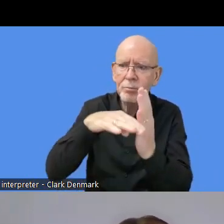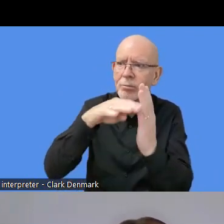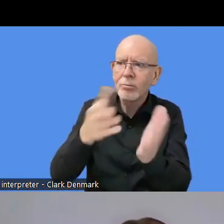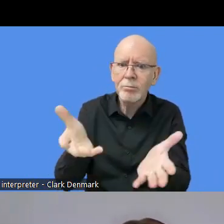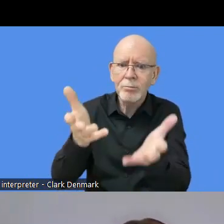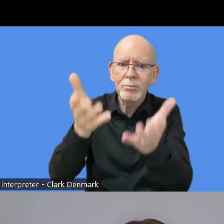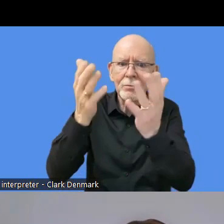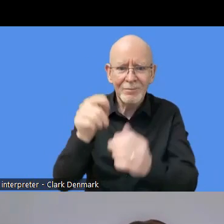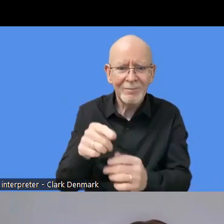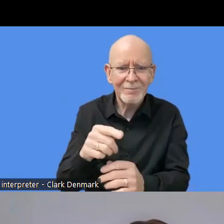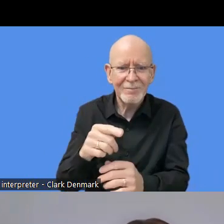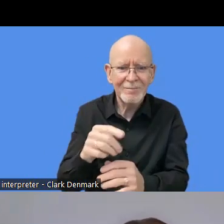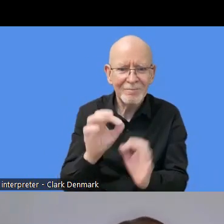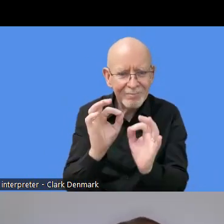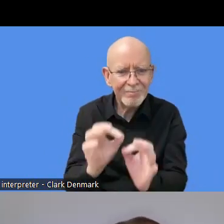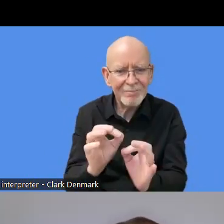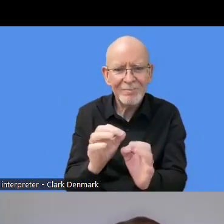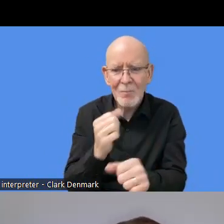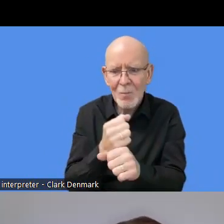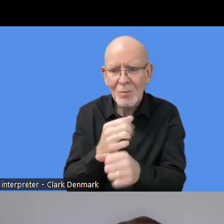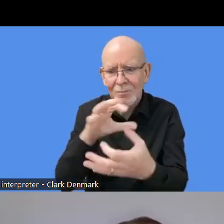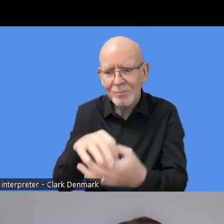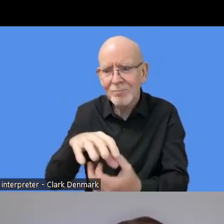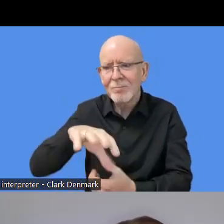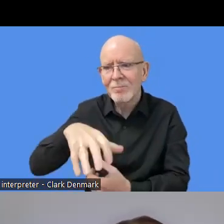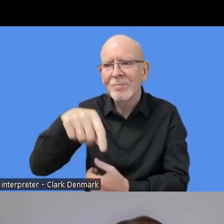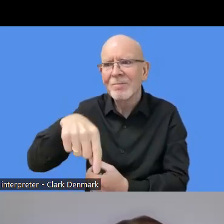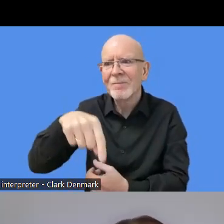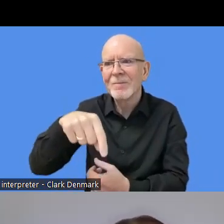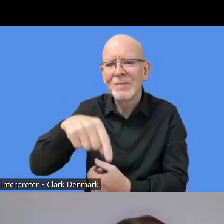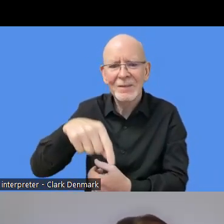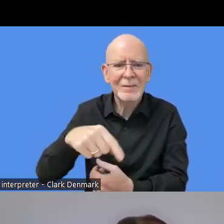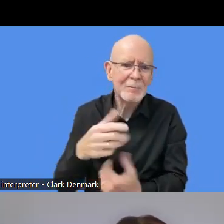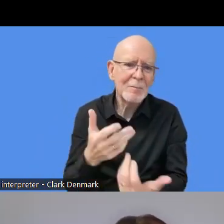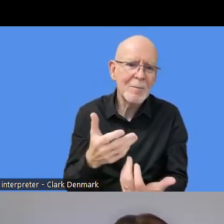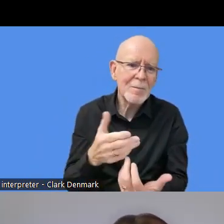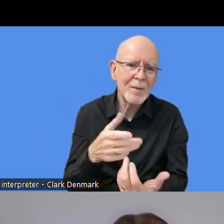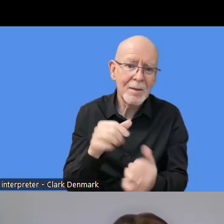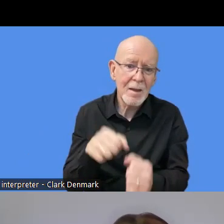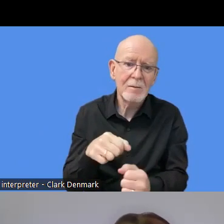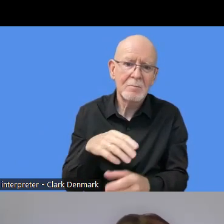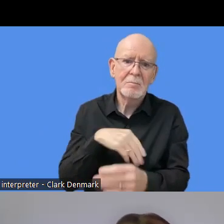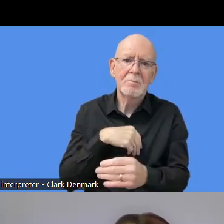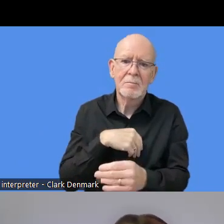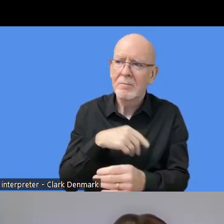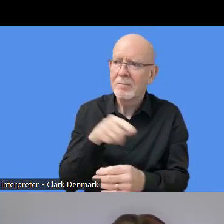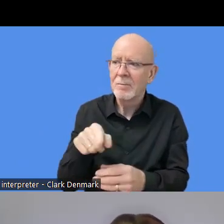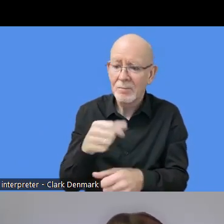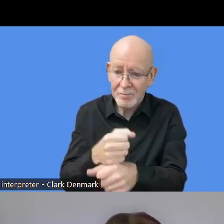employed. And also could also be the how that persons with disabilities